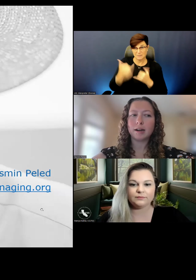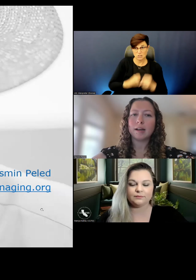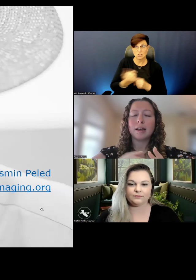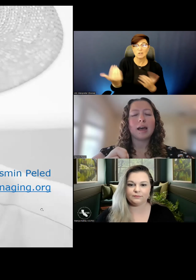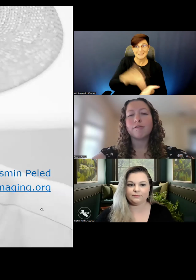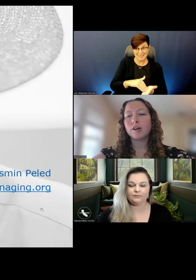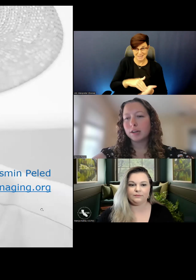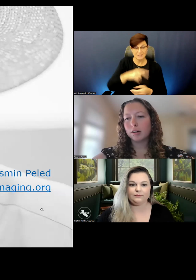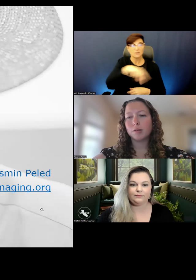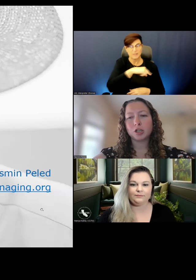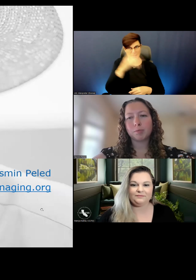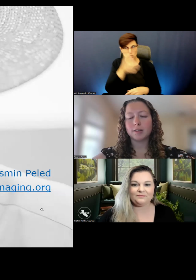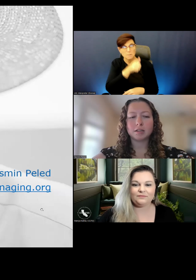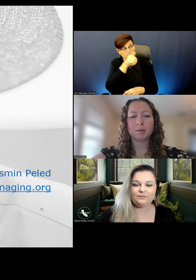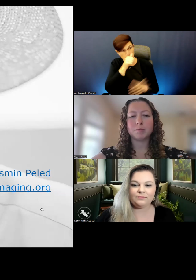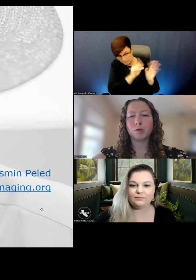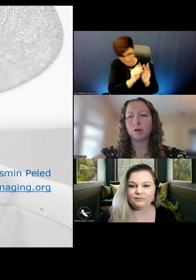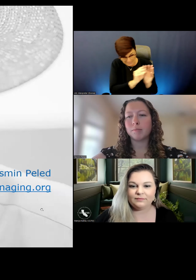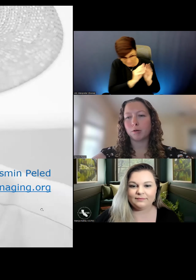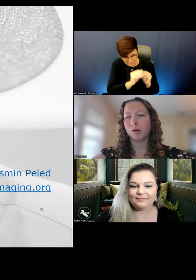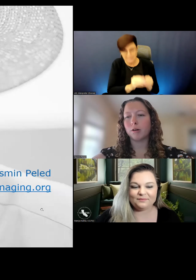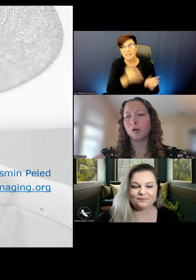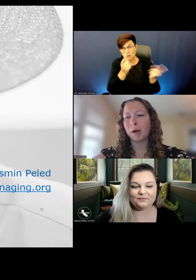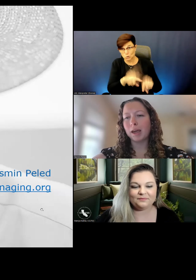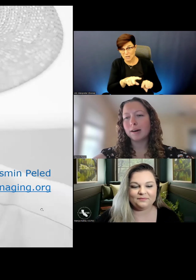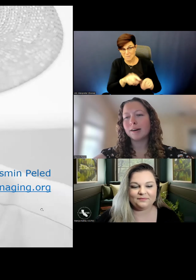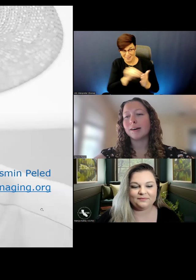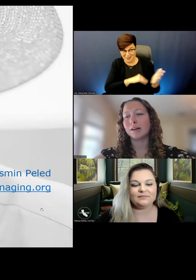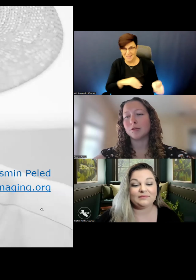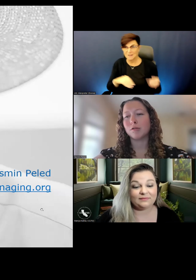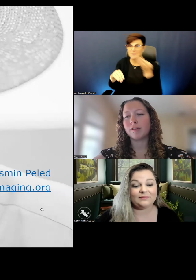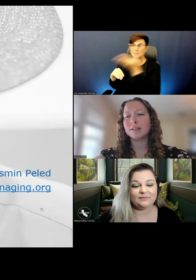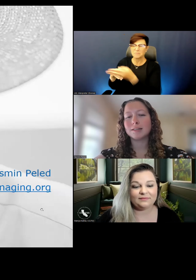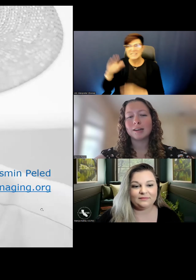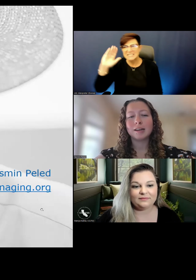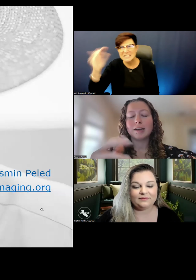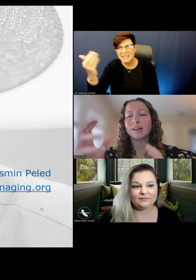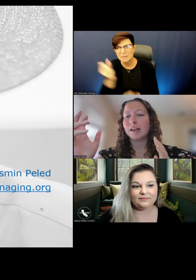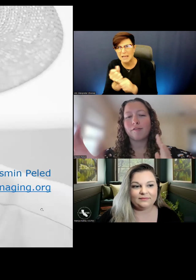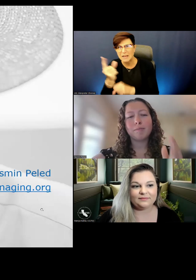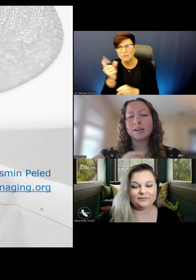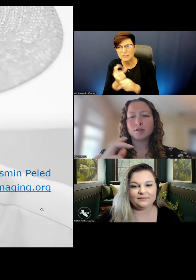year. Every year, the budget process becomes more and more opaque. So